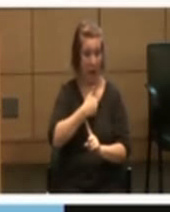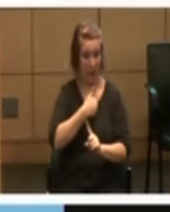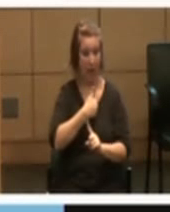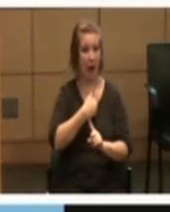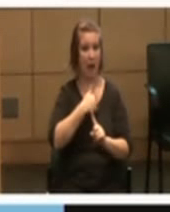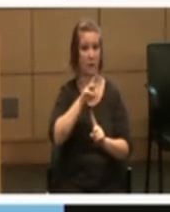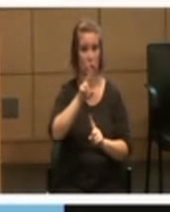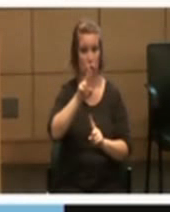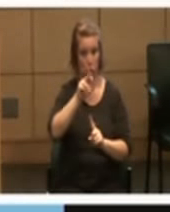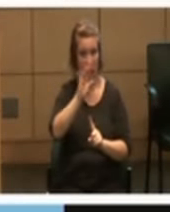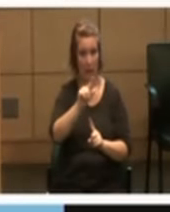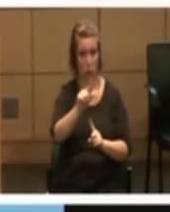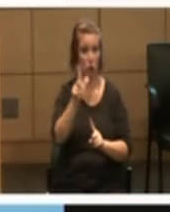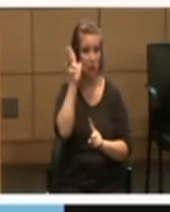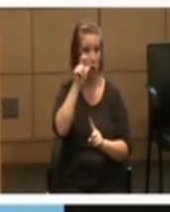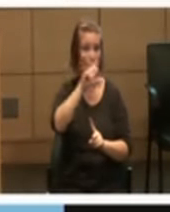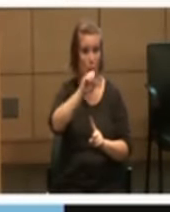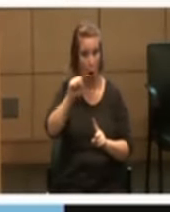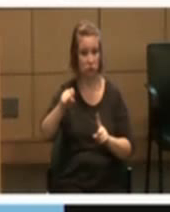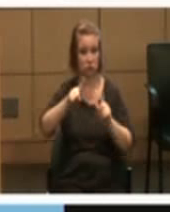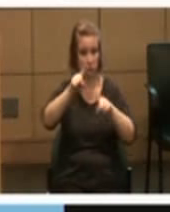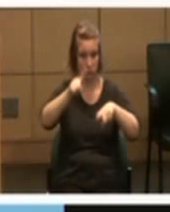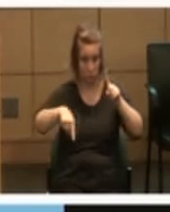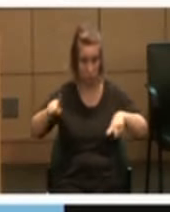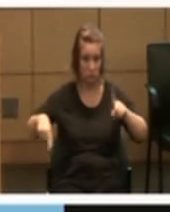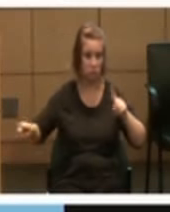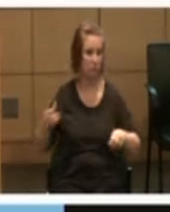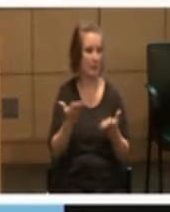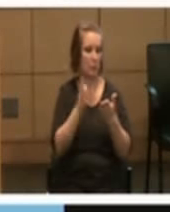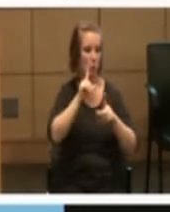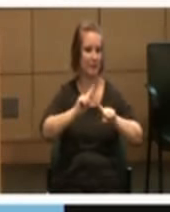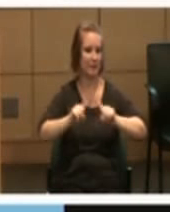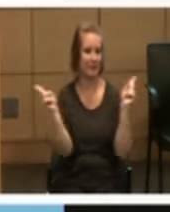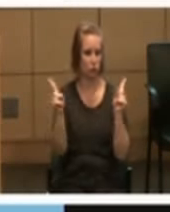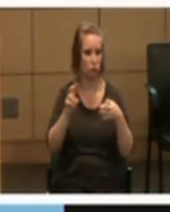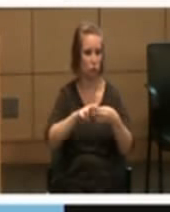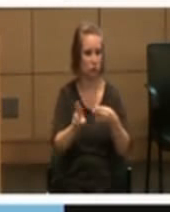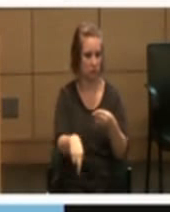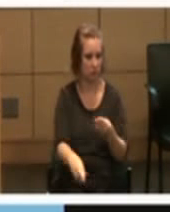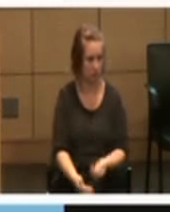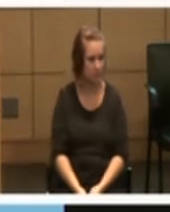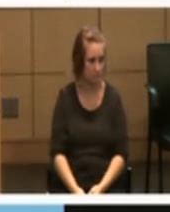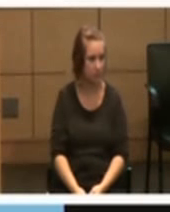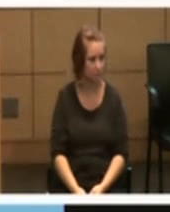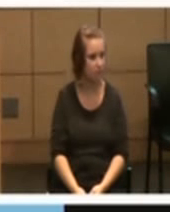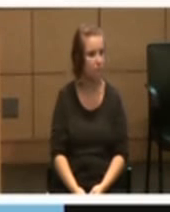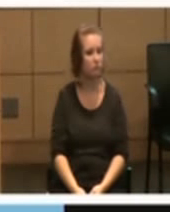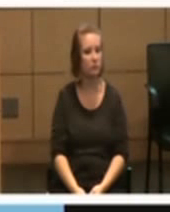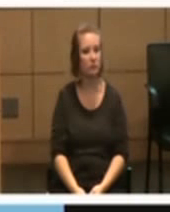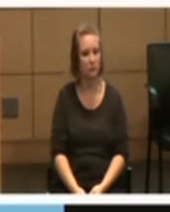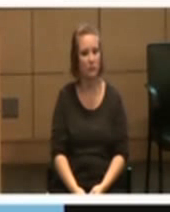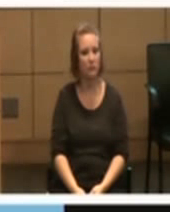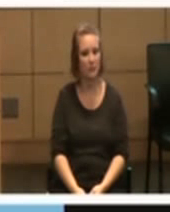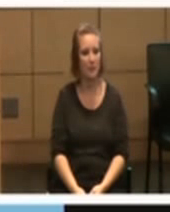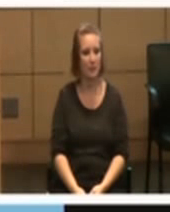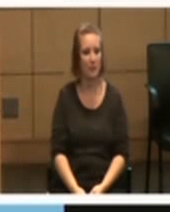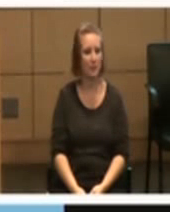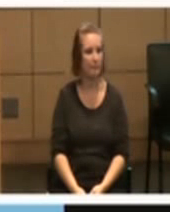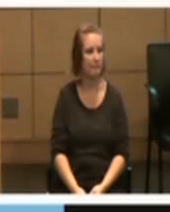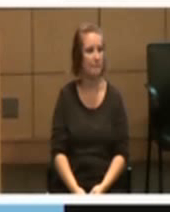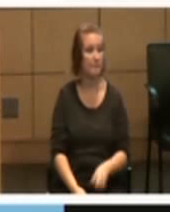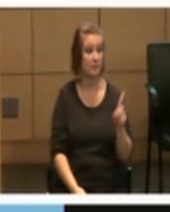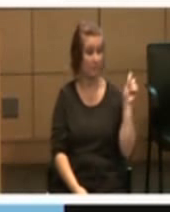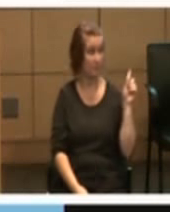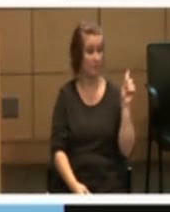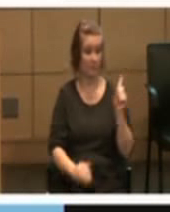loss of differing degrees. The results are likely going to be different. And we are going to be extending this test